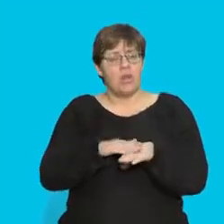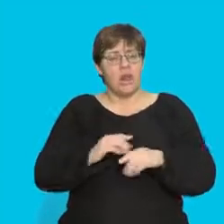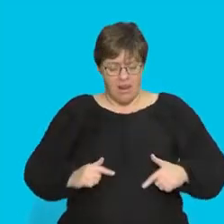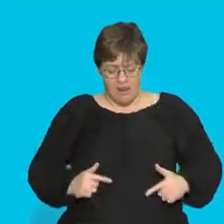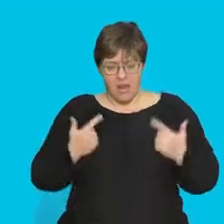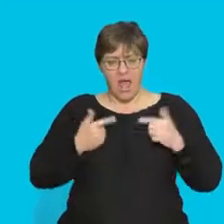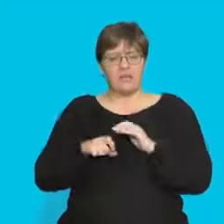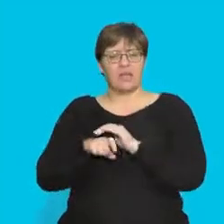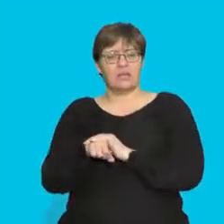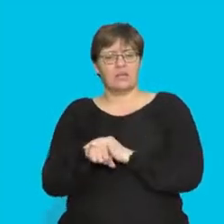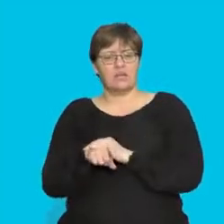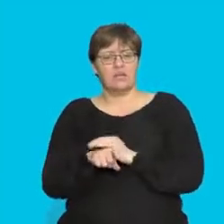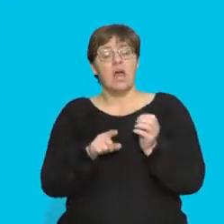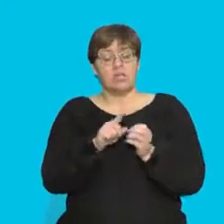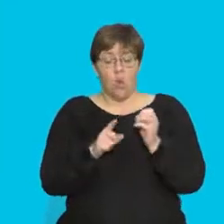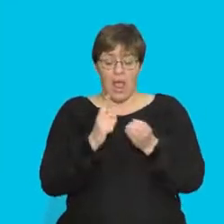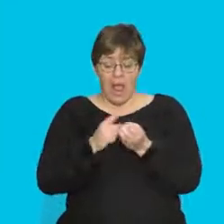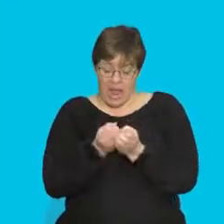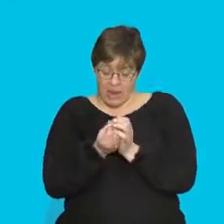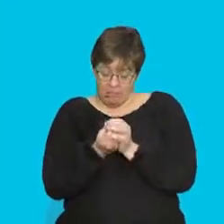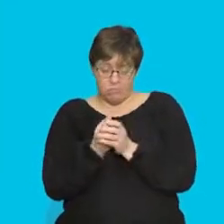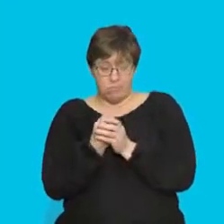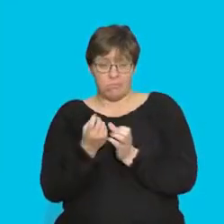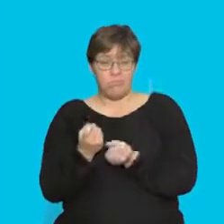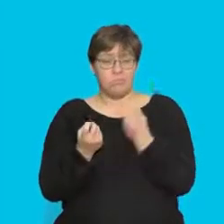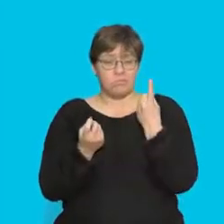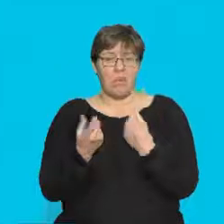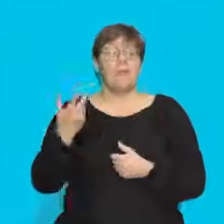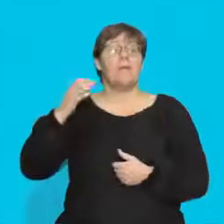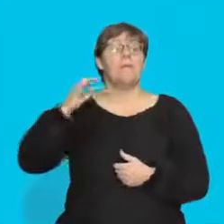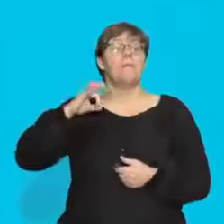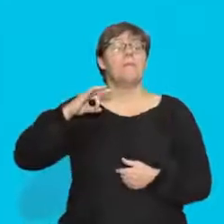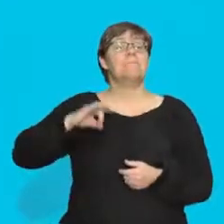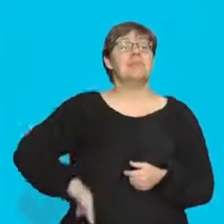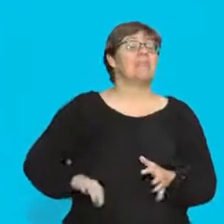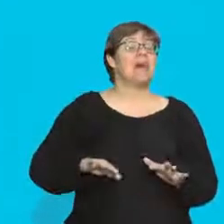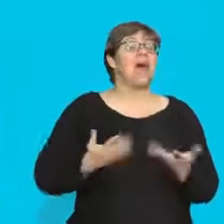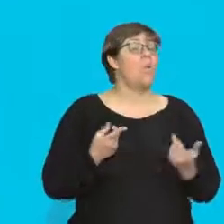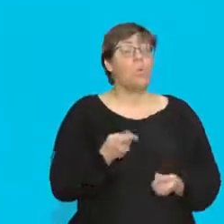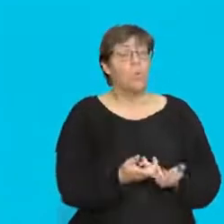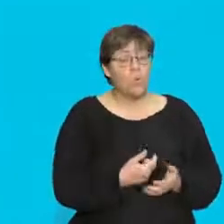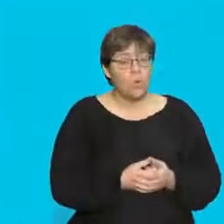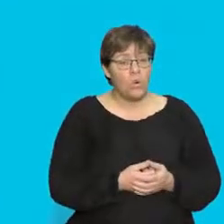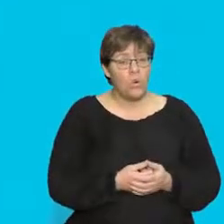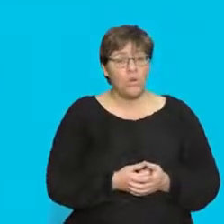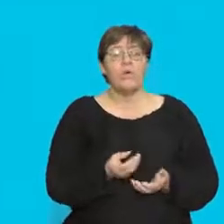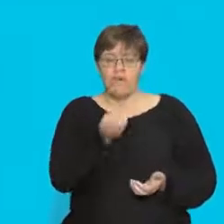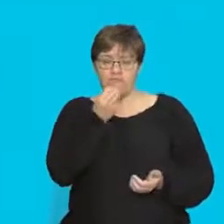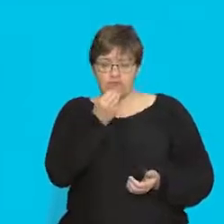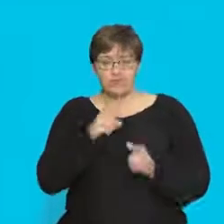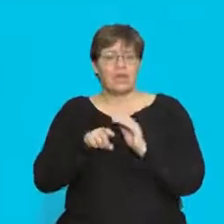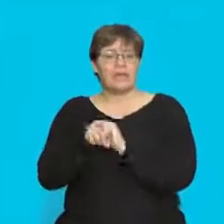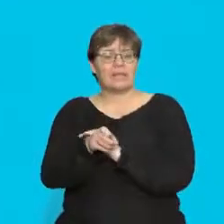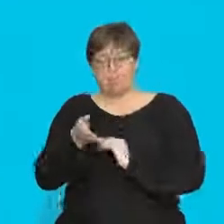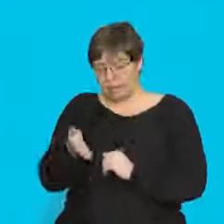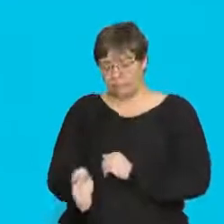living caterpillar. And when the eggs are going to hatch, the eggs are going to benefit. Those little baby wasps are going to benefit